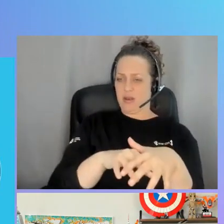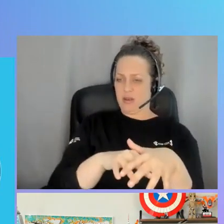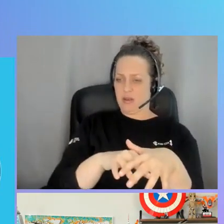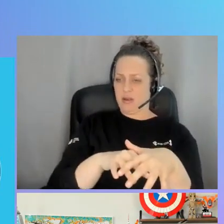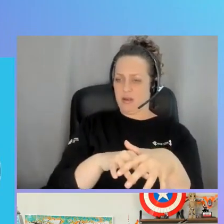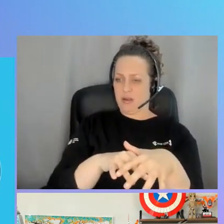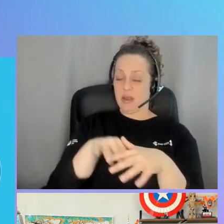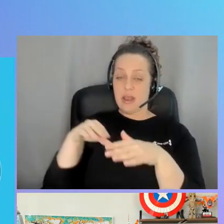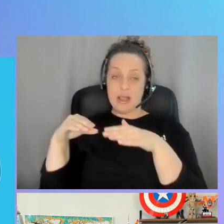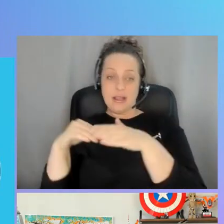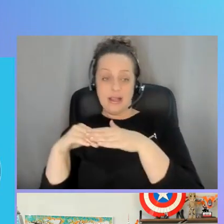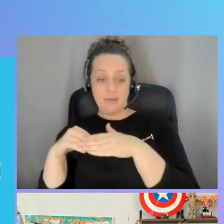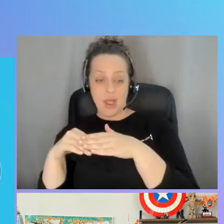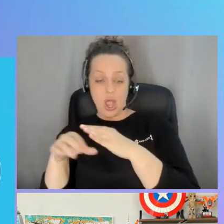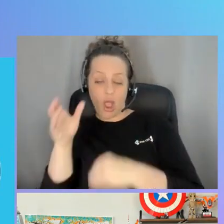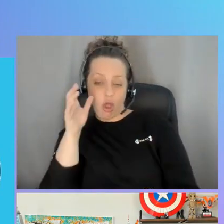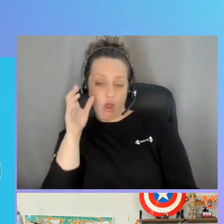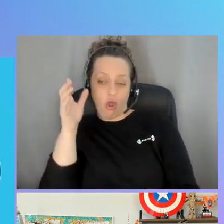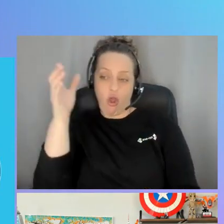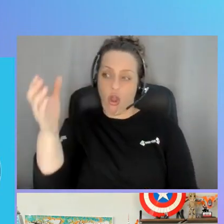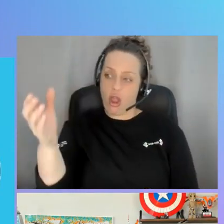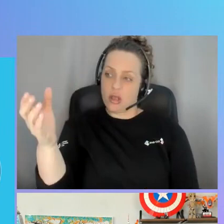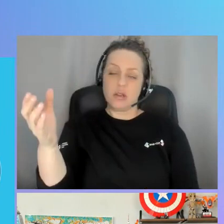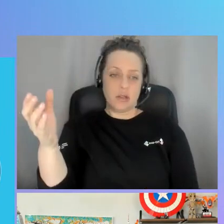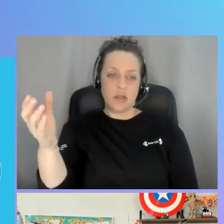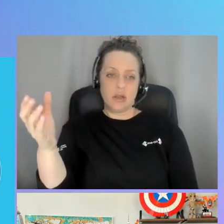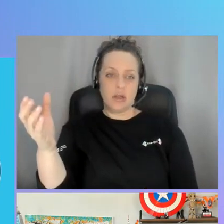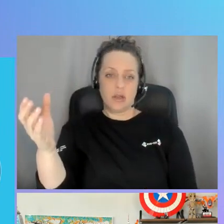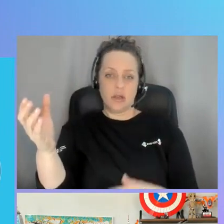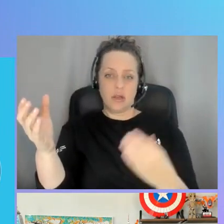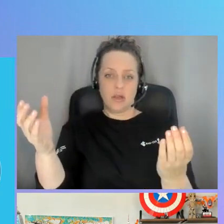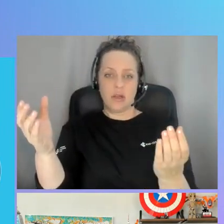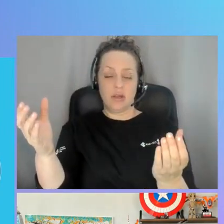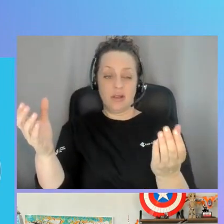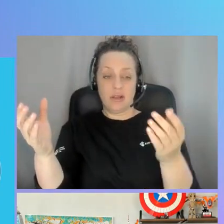Take accessibility as a concept and build it into the other